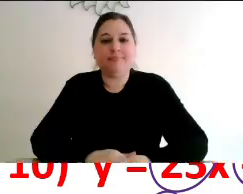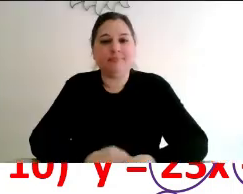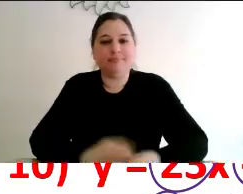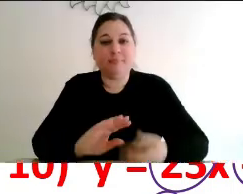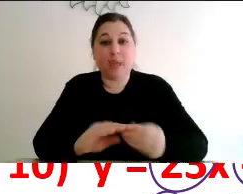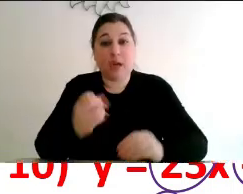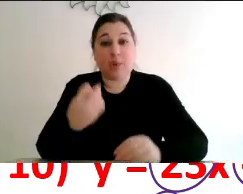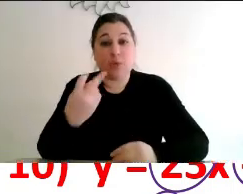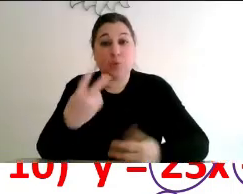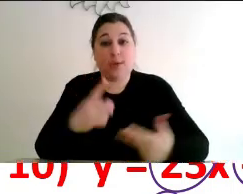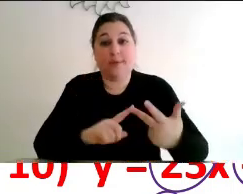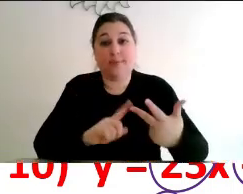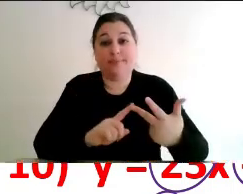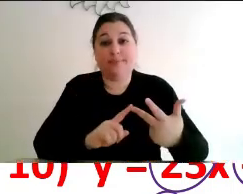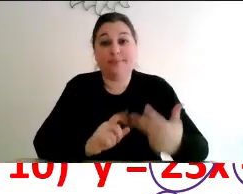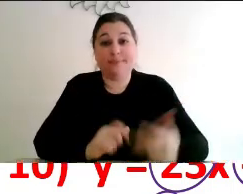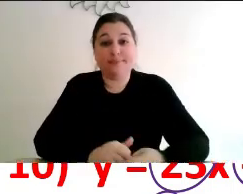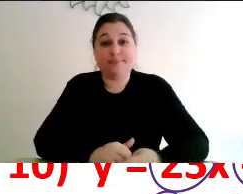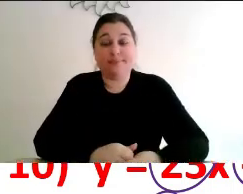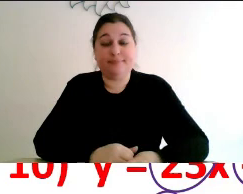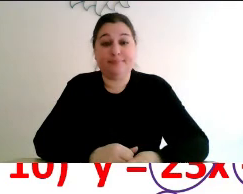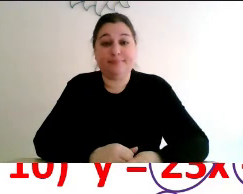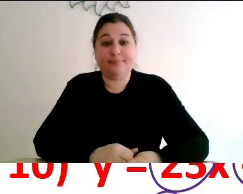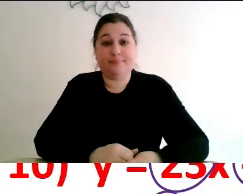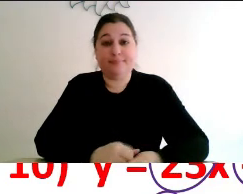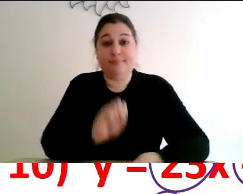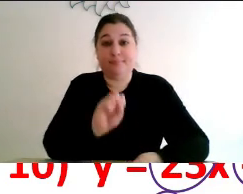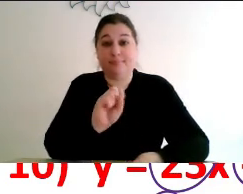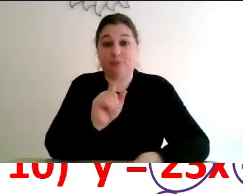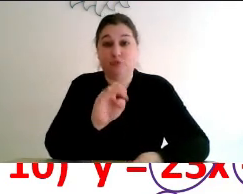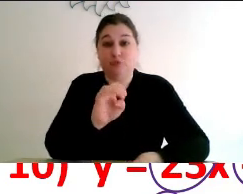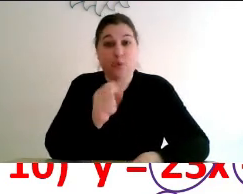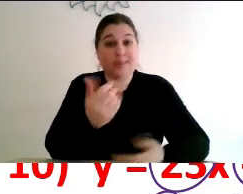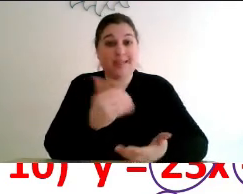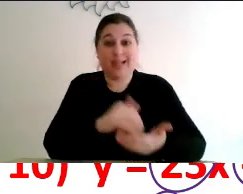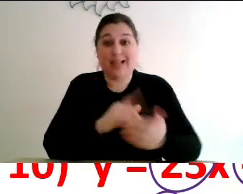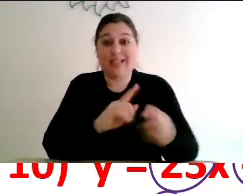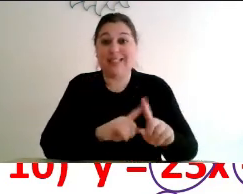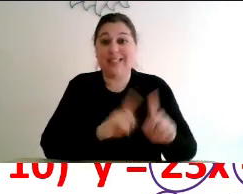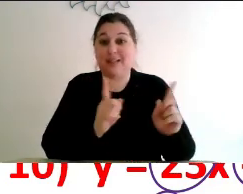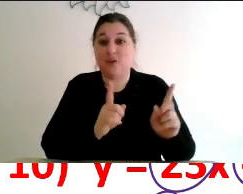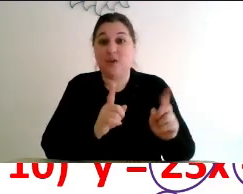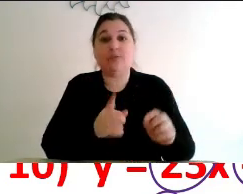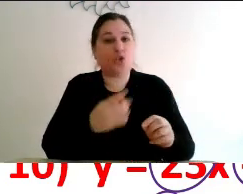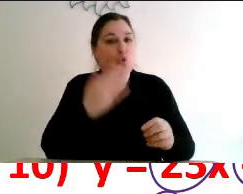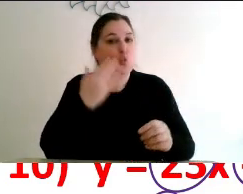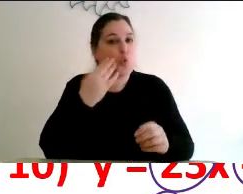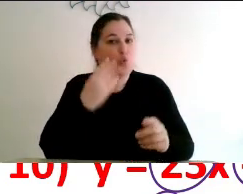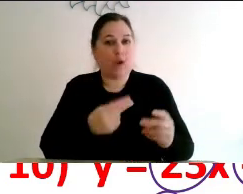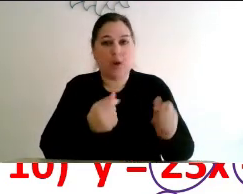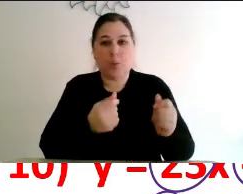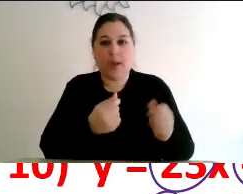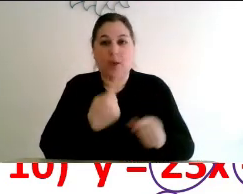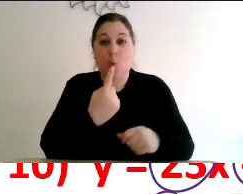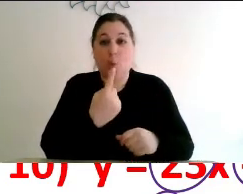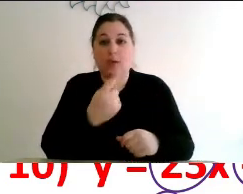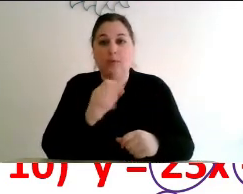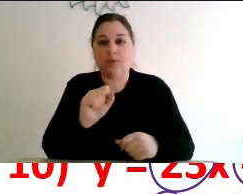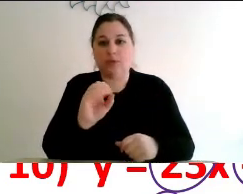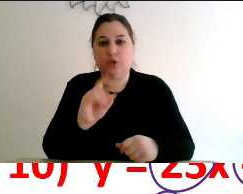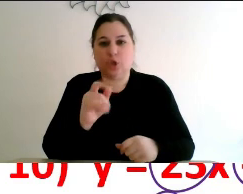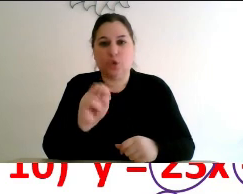12. Same slopes or different? Different. So automatically one solution.